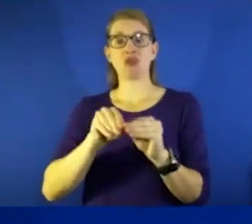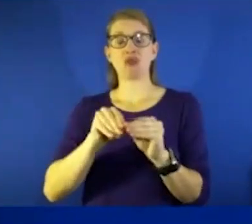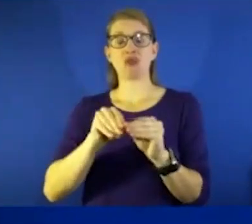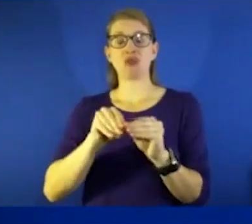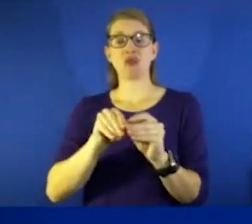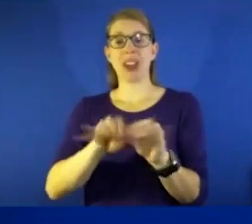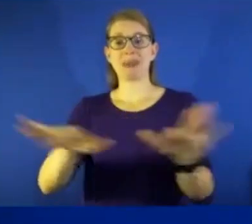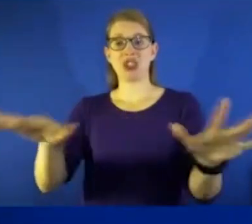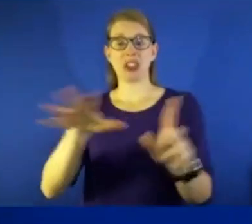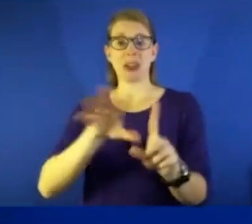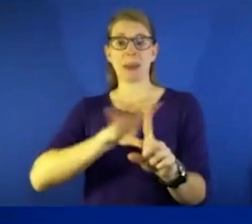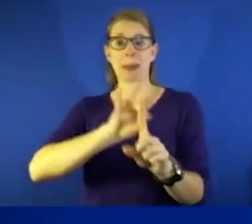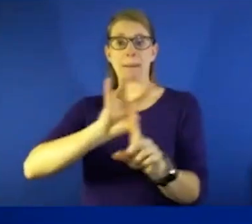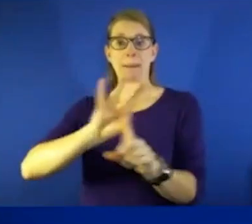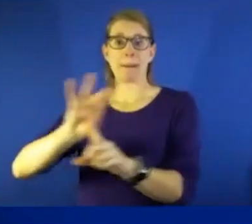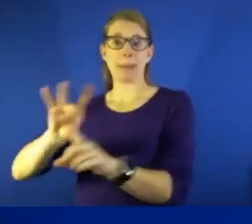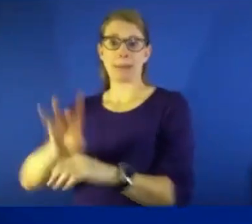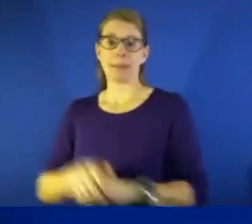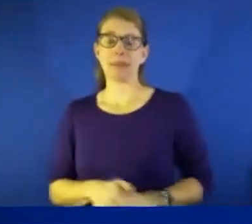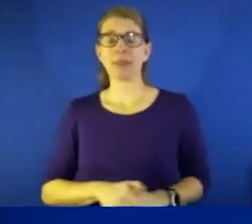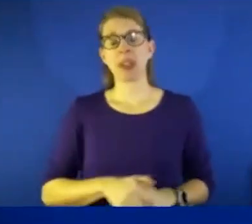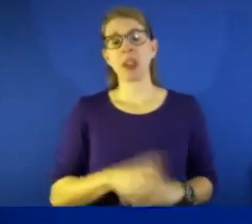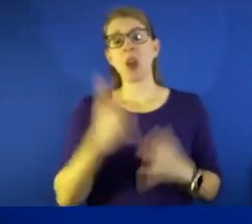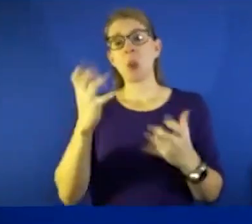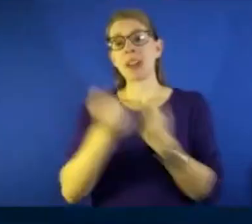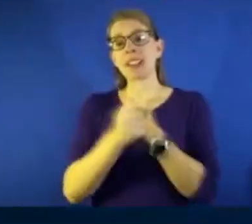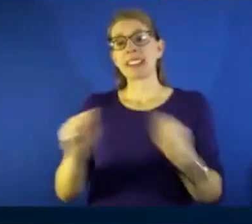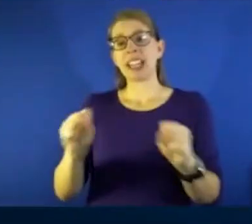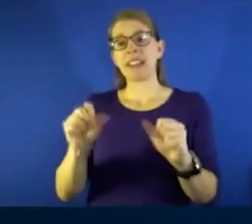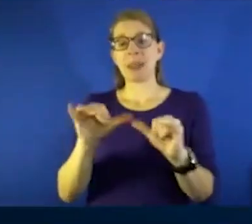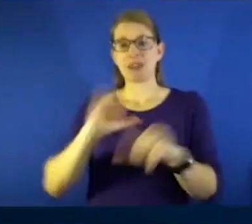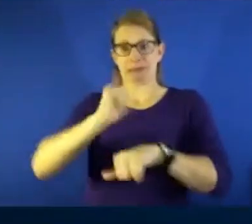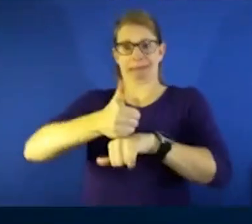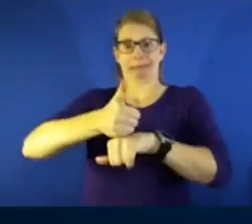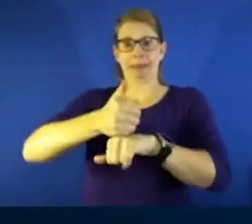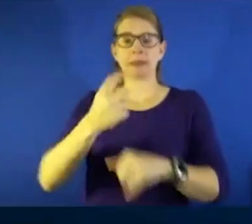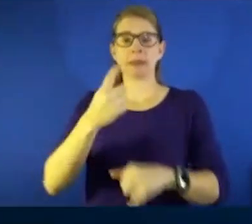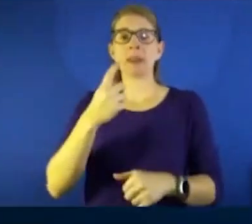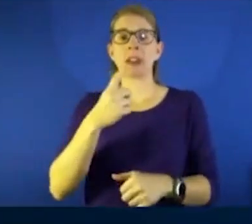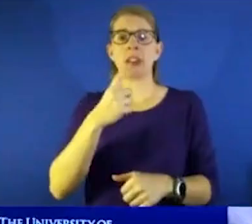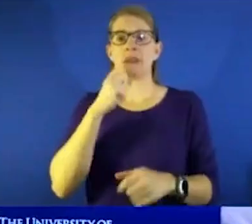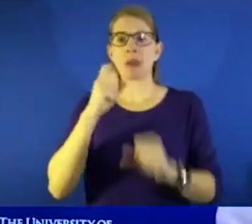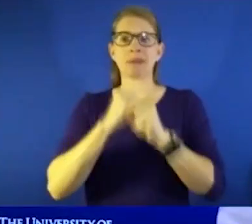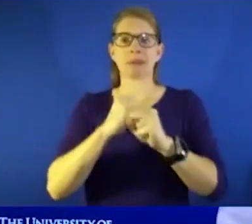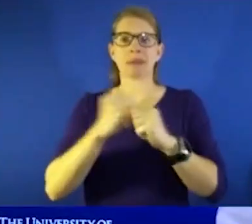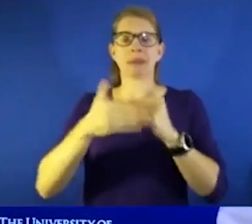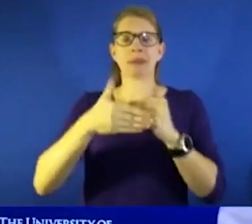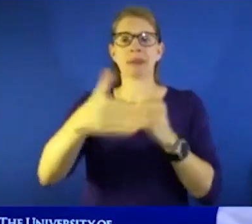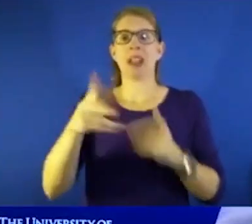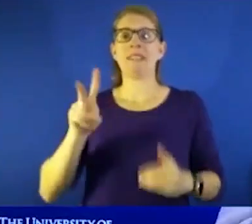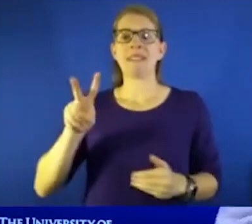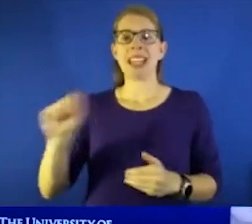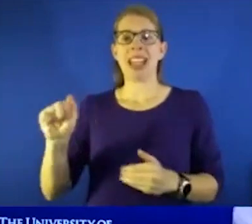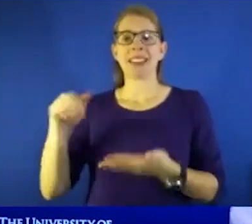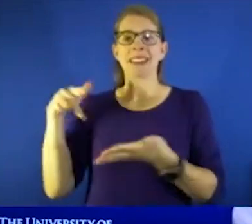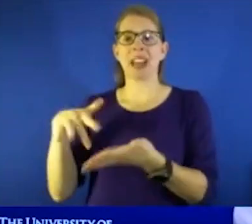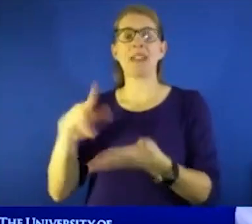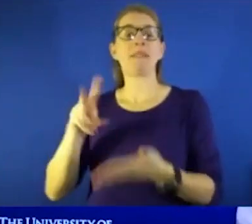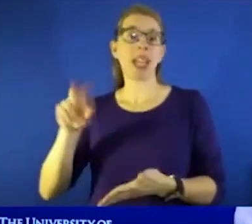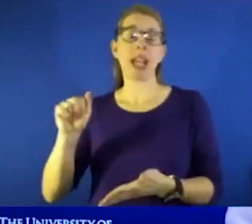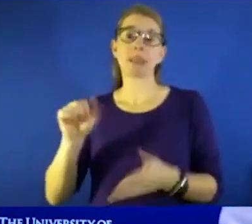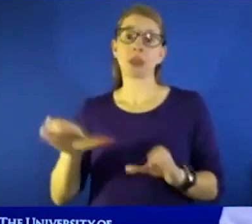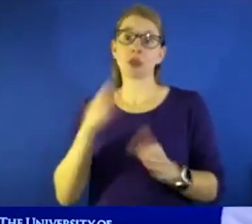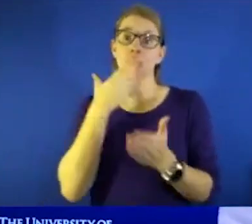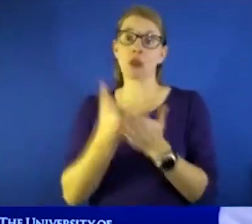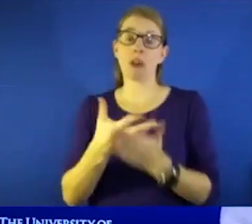to make sure we've got another great safety measure in place. Yeah, I think there was a new VA study, and the VA's been so good, number one, about vaccinating all of